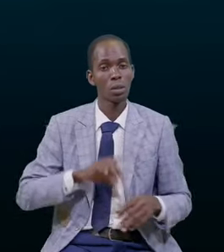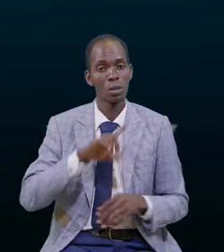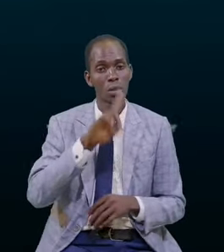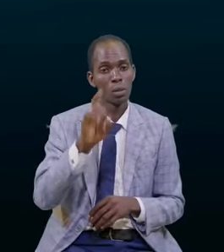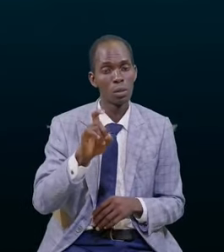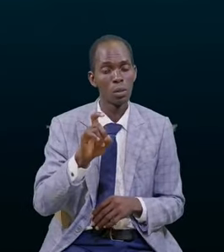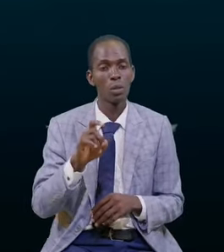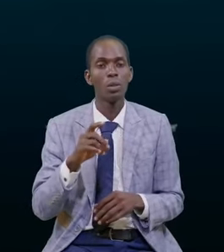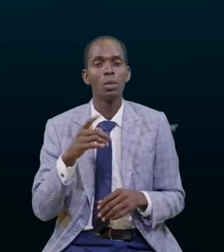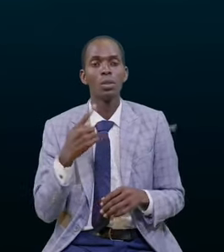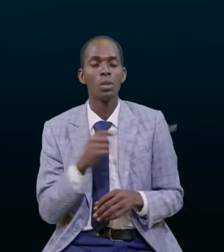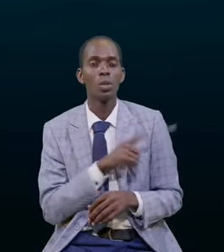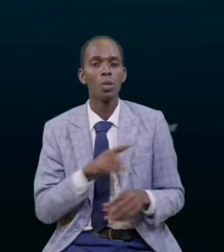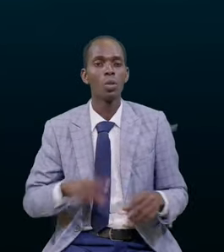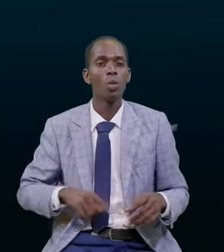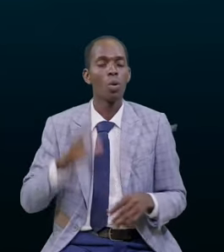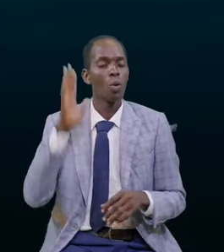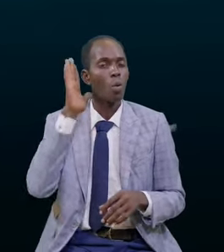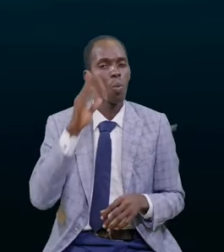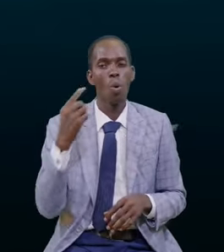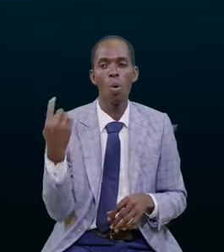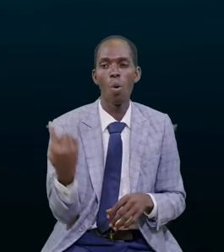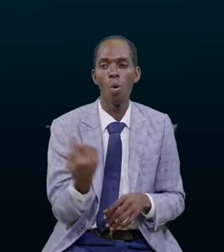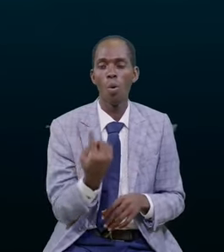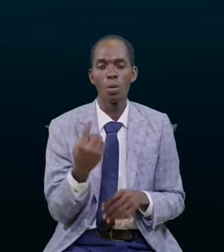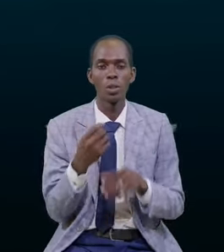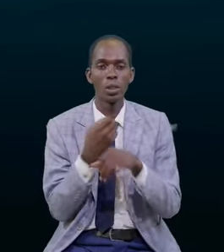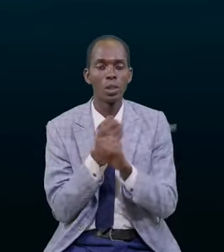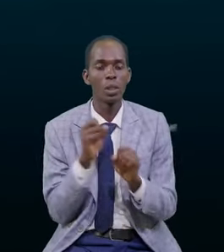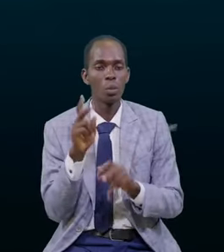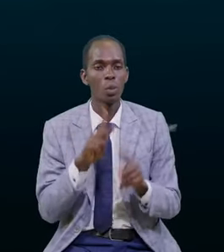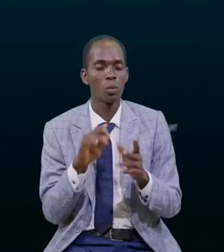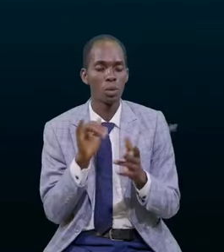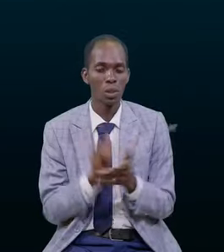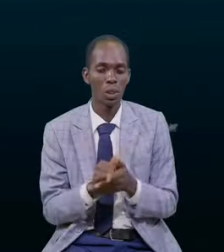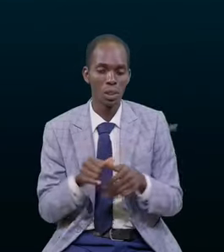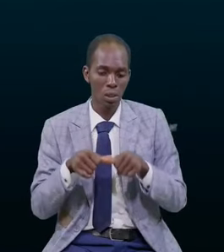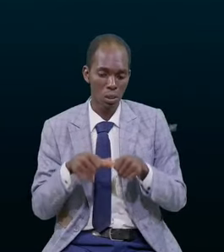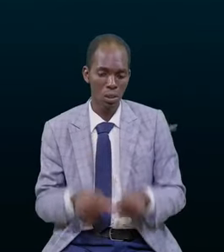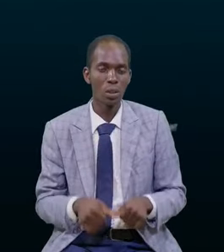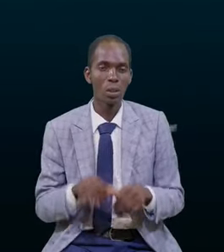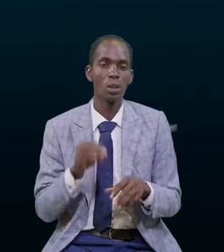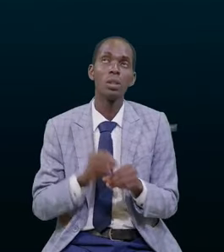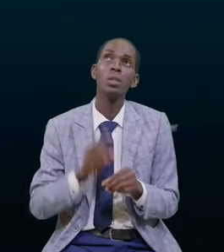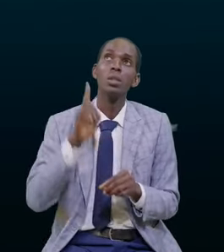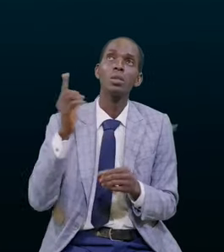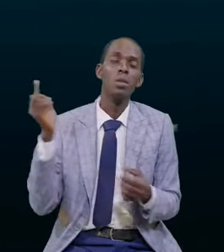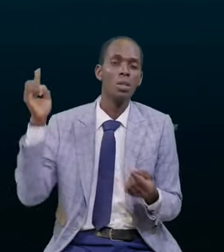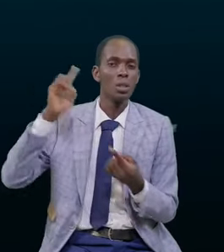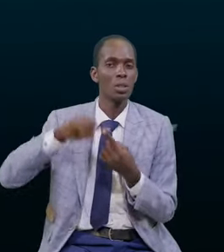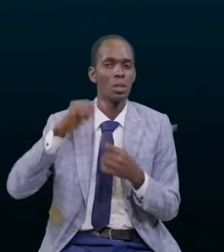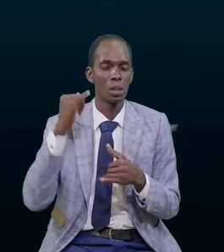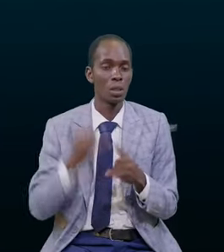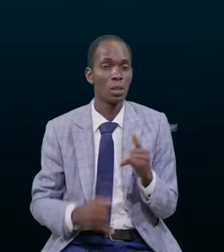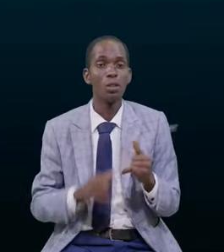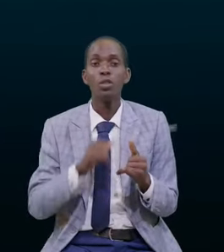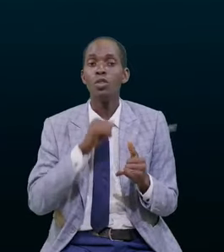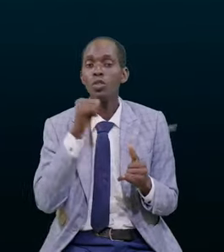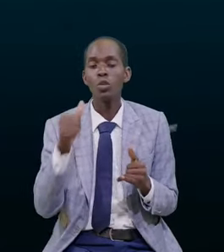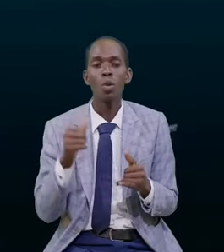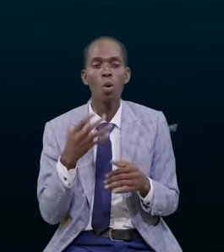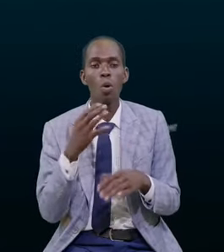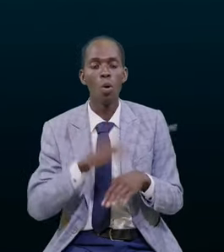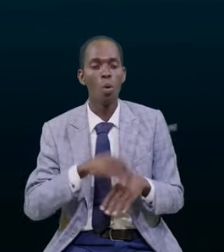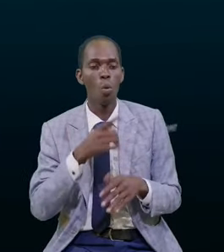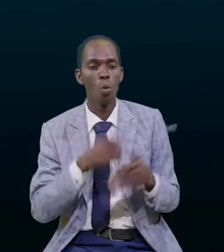those that remain in the faith to the very end of their life not that they did so well not that they tried they came